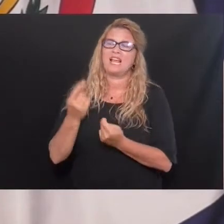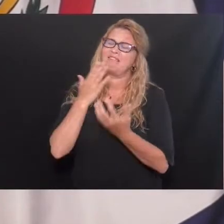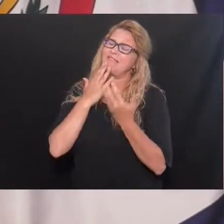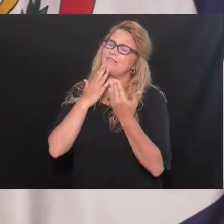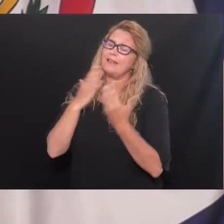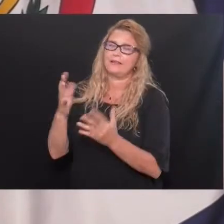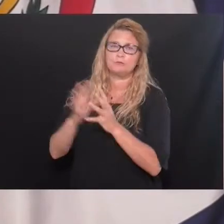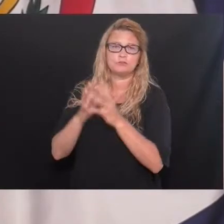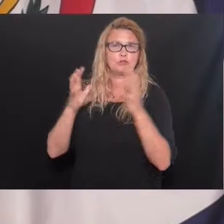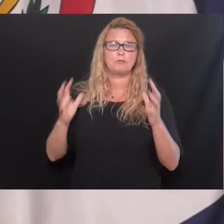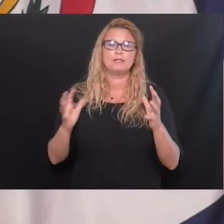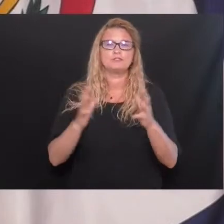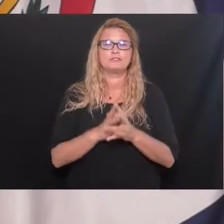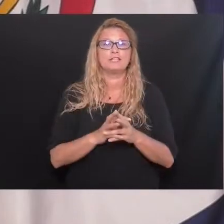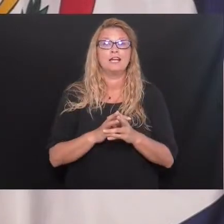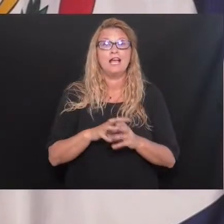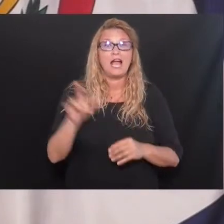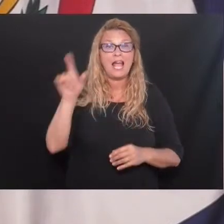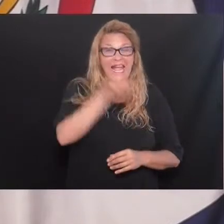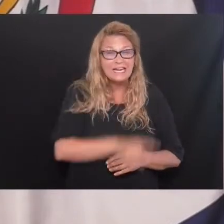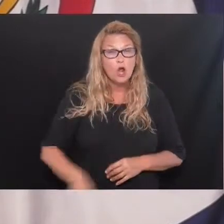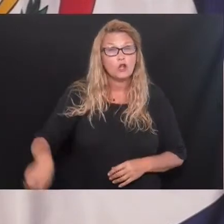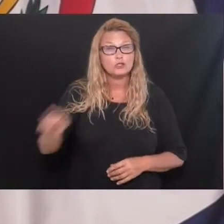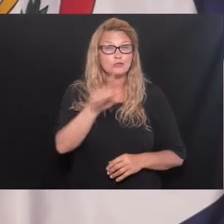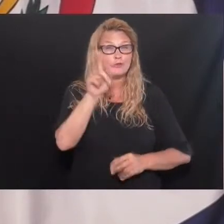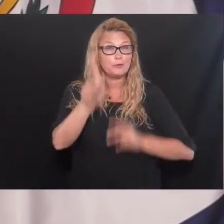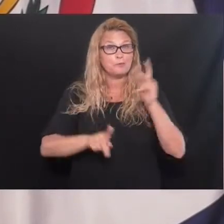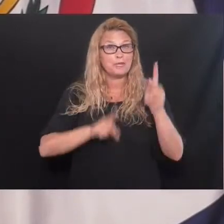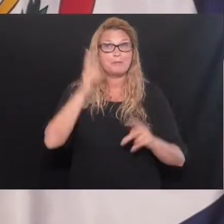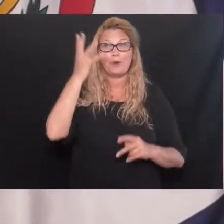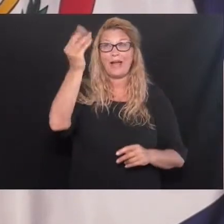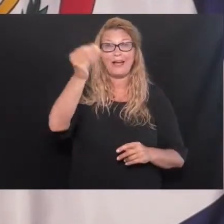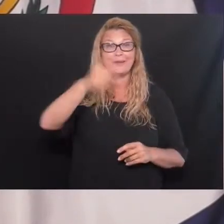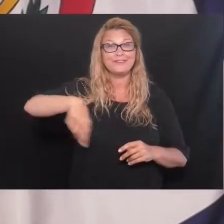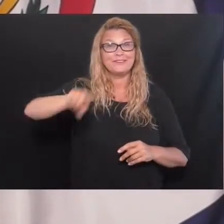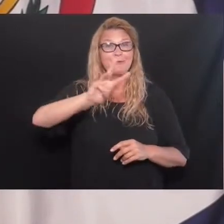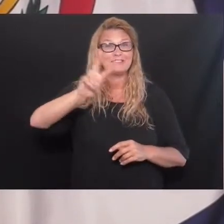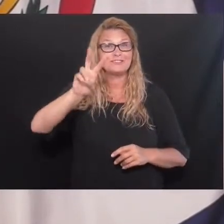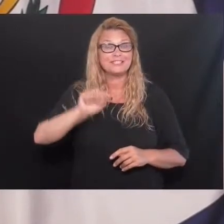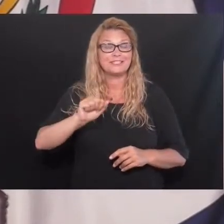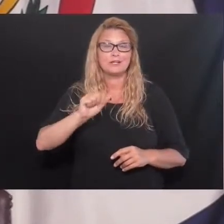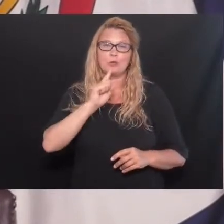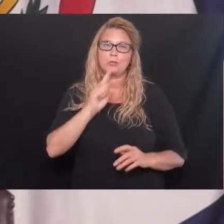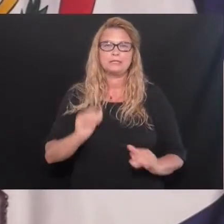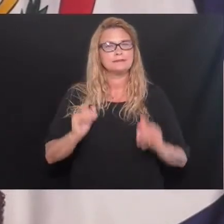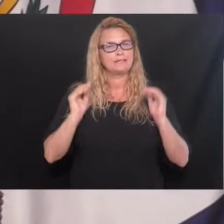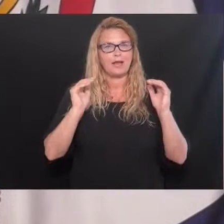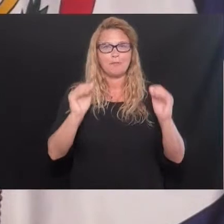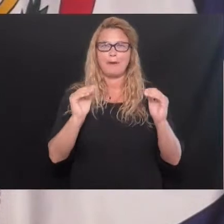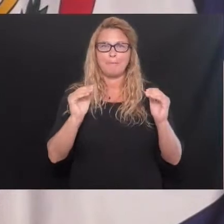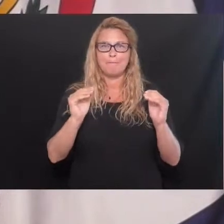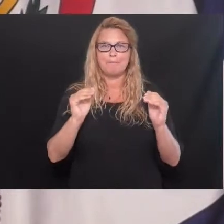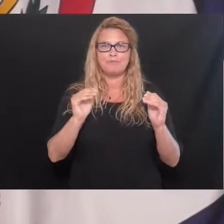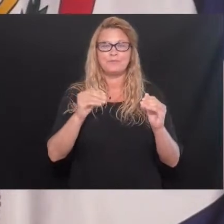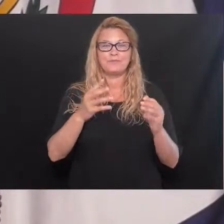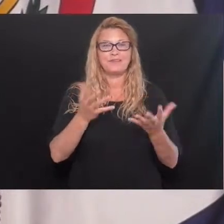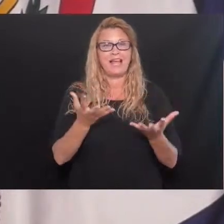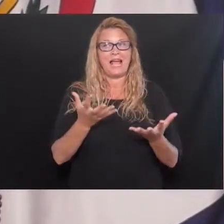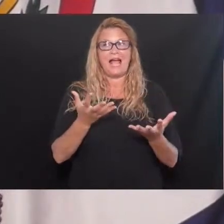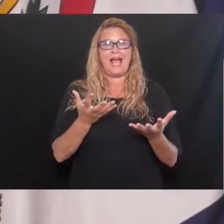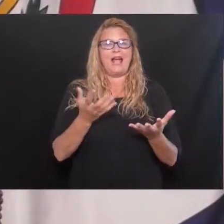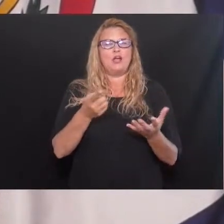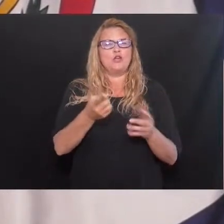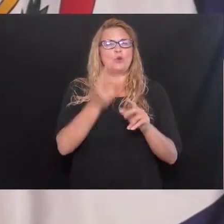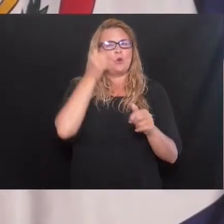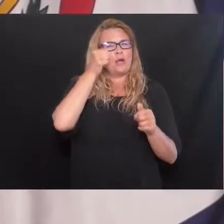enough. All those out there that have really stood up. I mean, if you just think back, and I want to just end with just this thought.